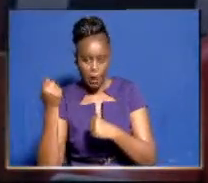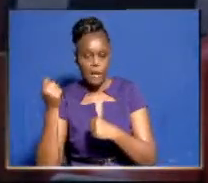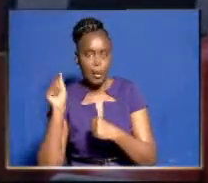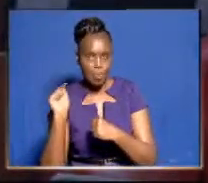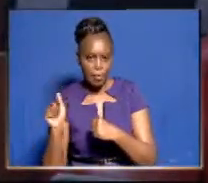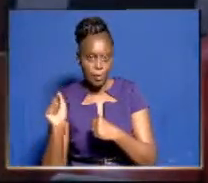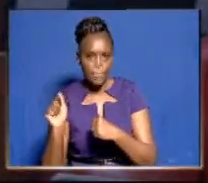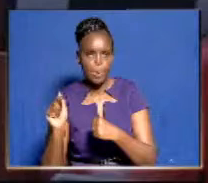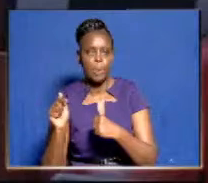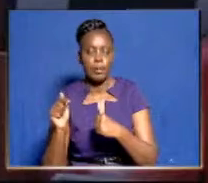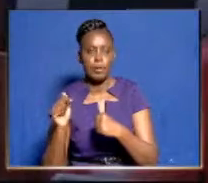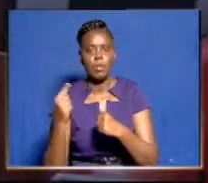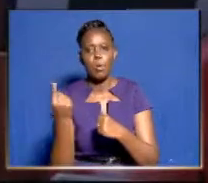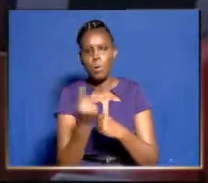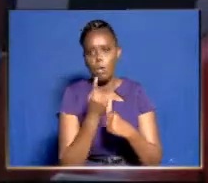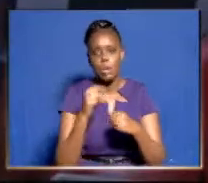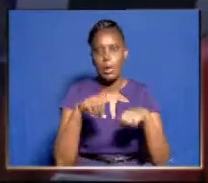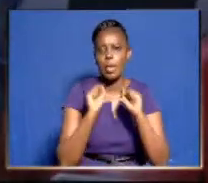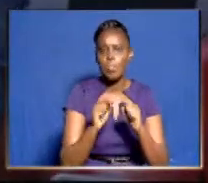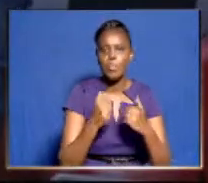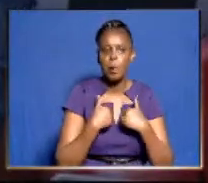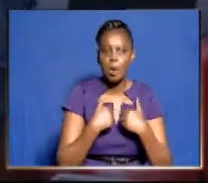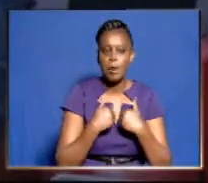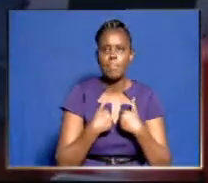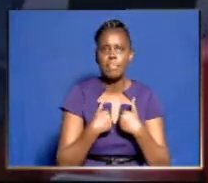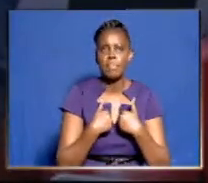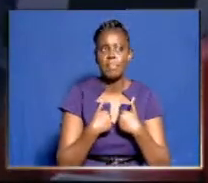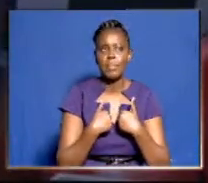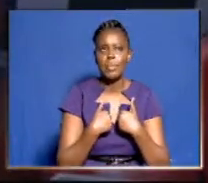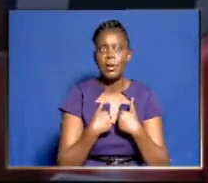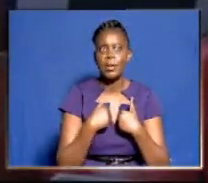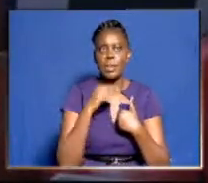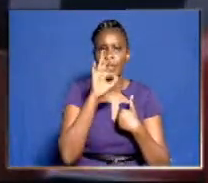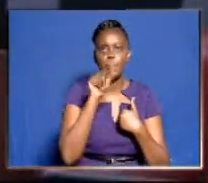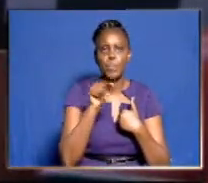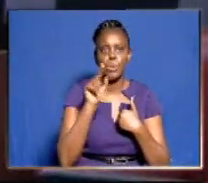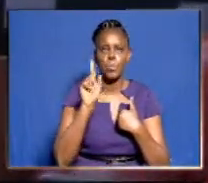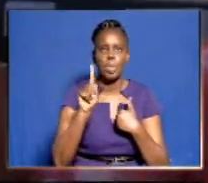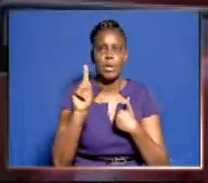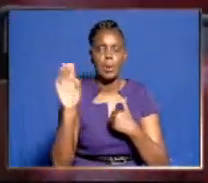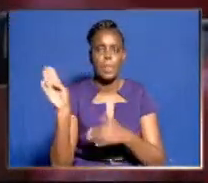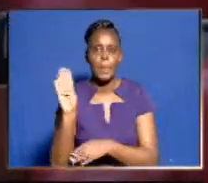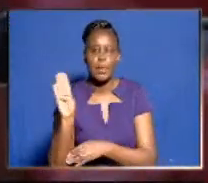potential, was only able to have a remittance of 3.1 billion.